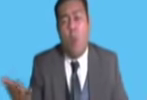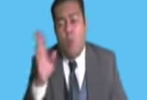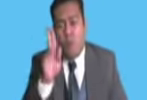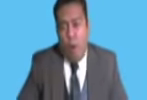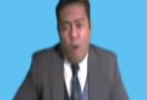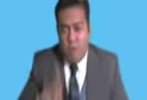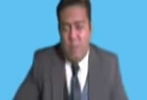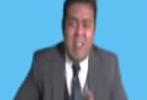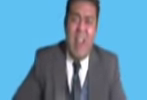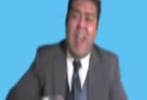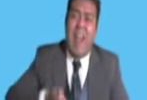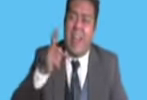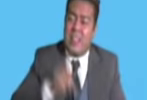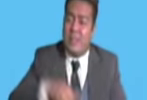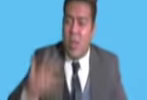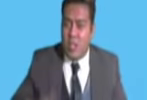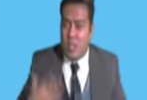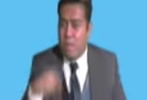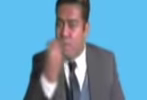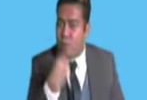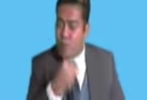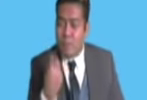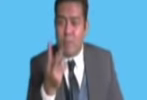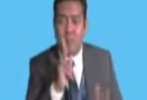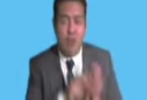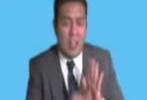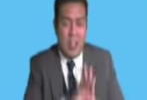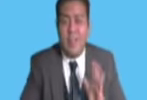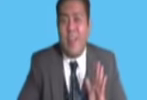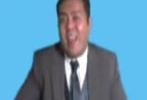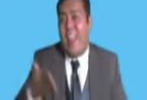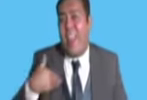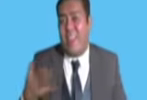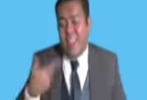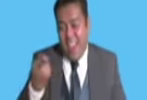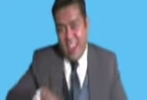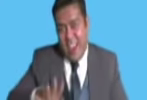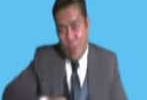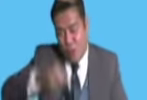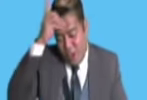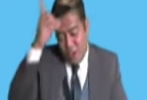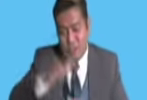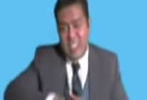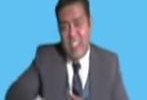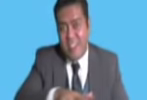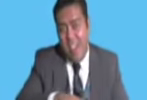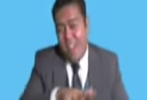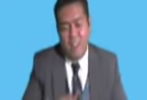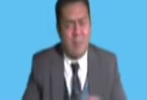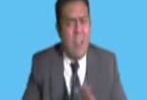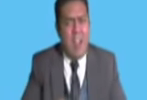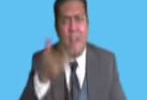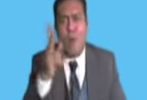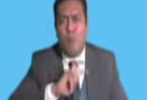high food prices, crisis in the health sector and in the education sector,